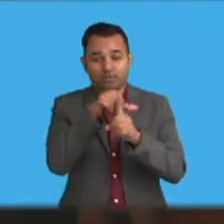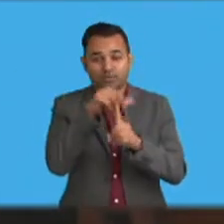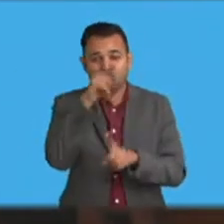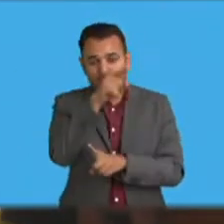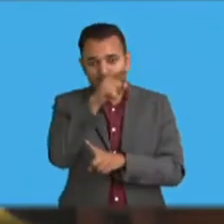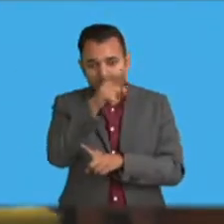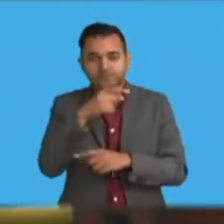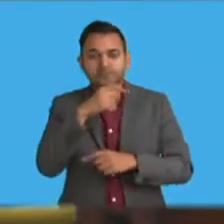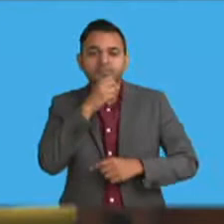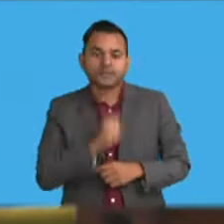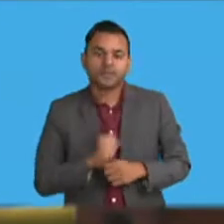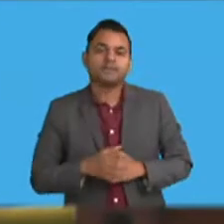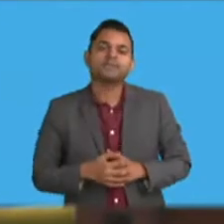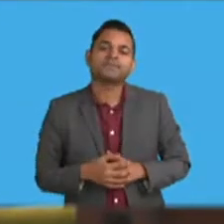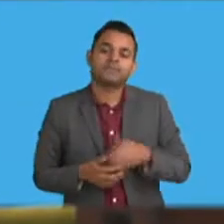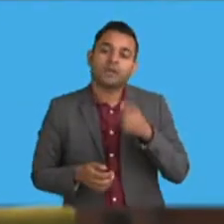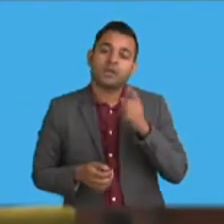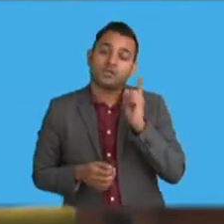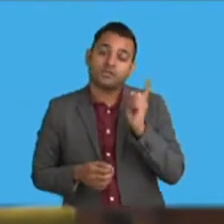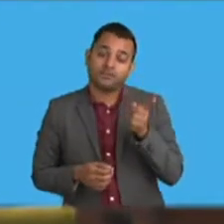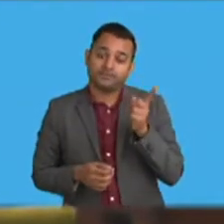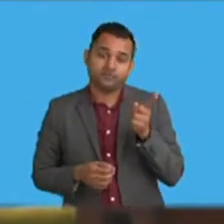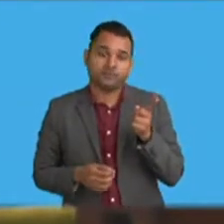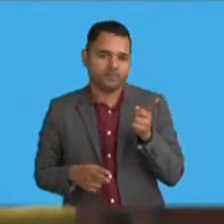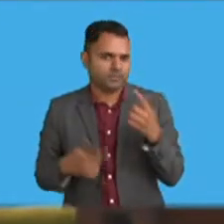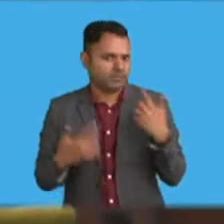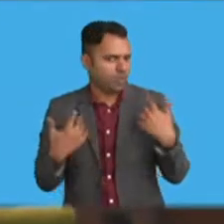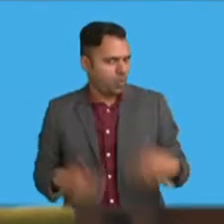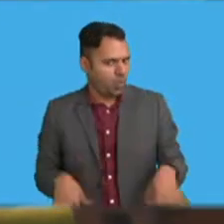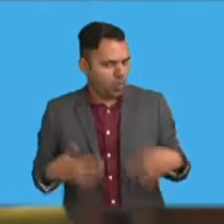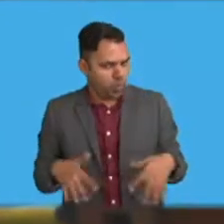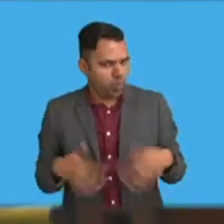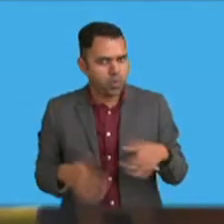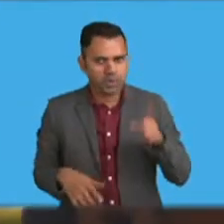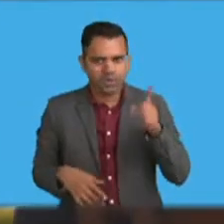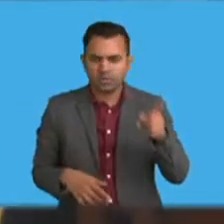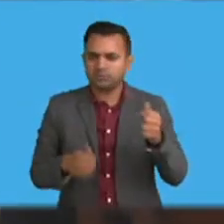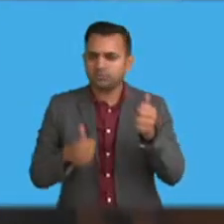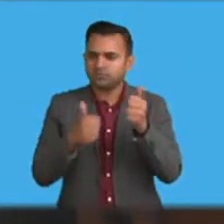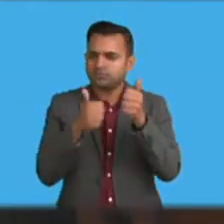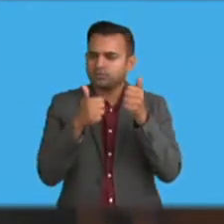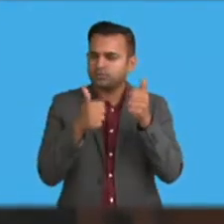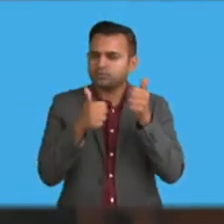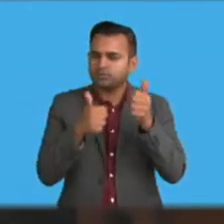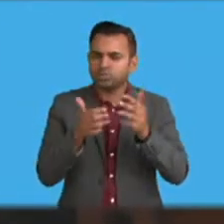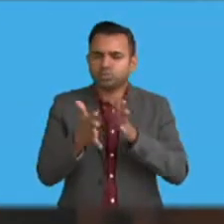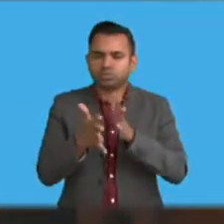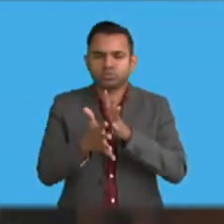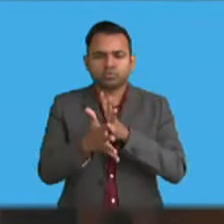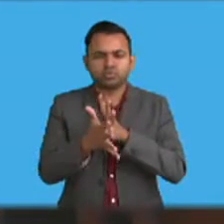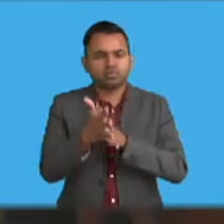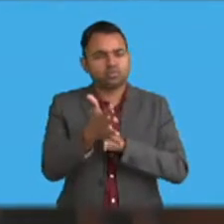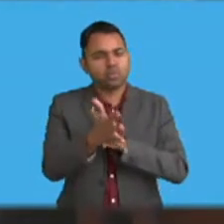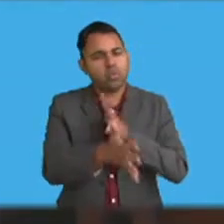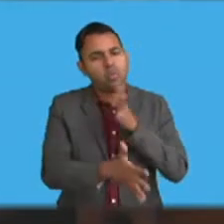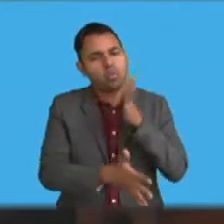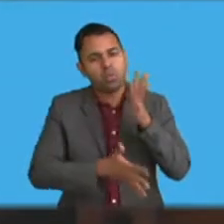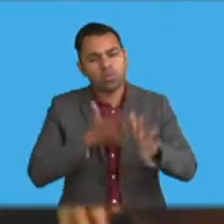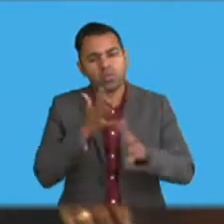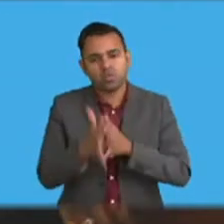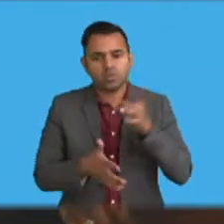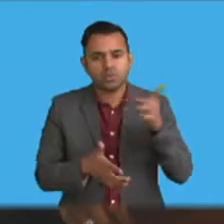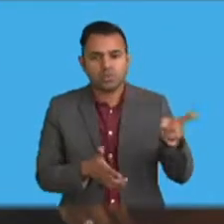Madam Speaker, this is an exceptional case, and this is a great story. He, Madam Speaker, is a person with a